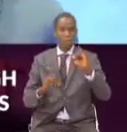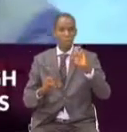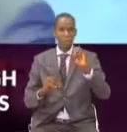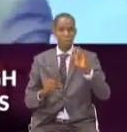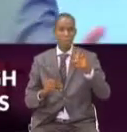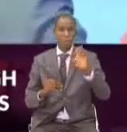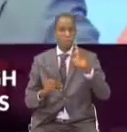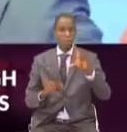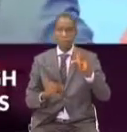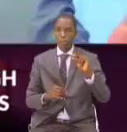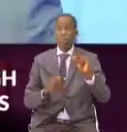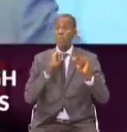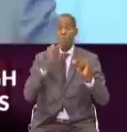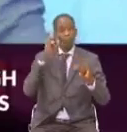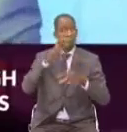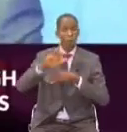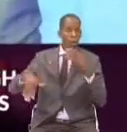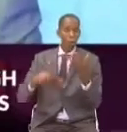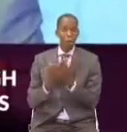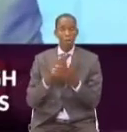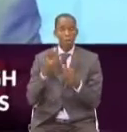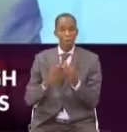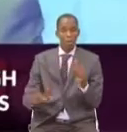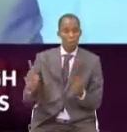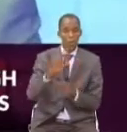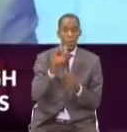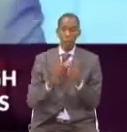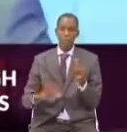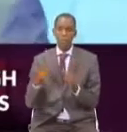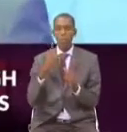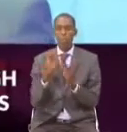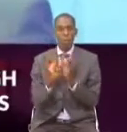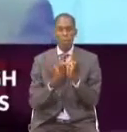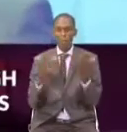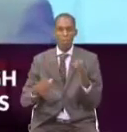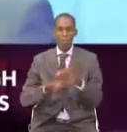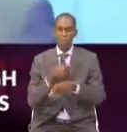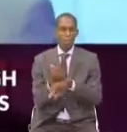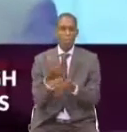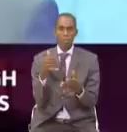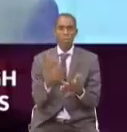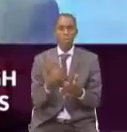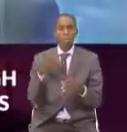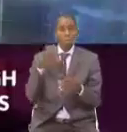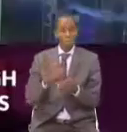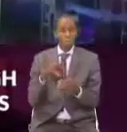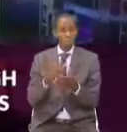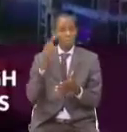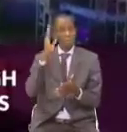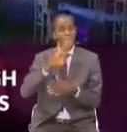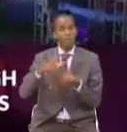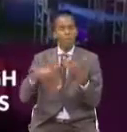the Gentiles, everyone, everywhere. The scripture has confirmed In thee shall all nations